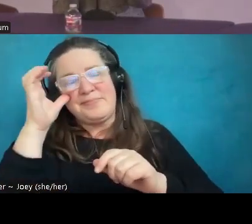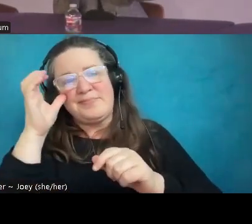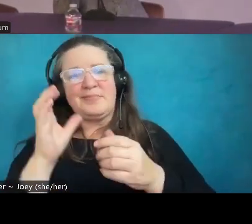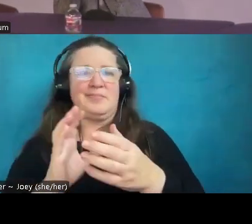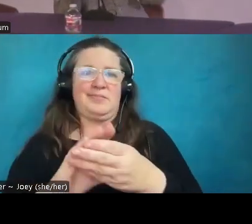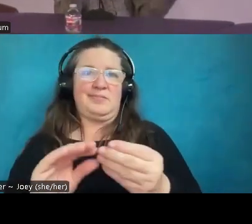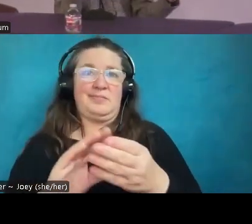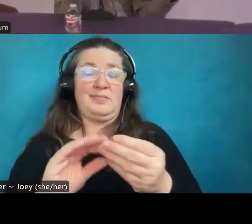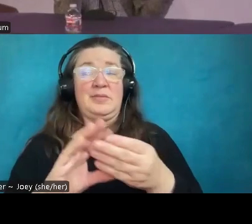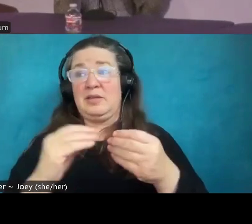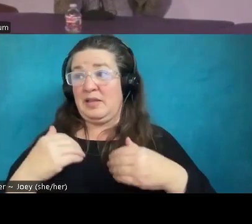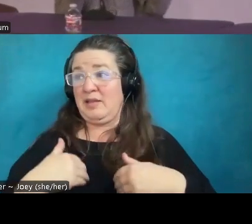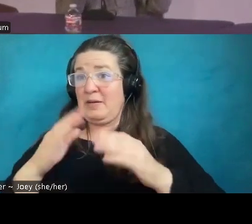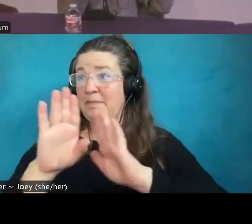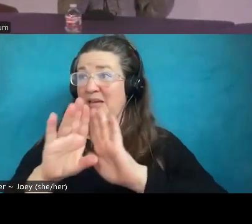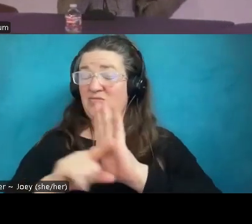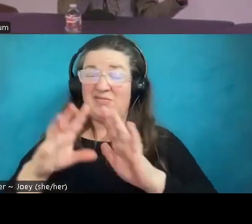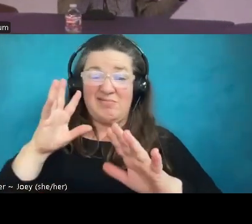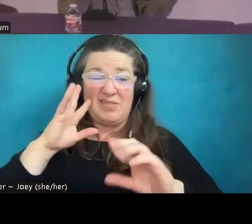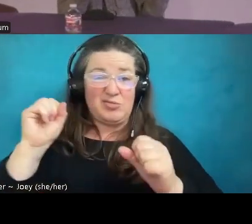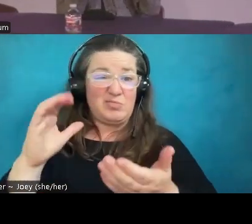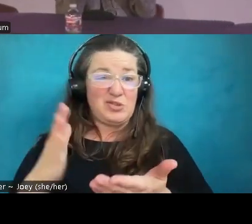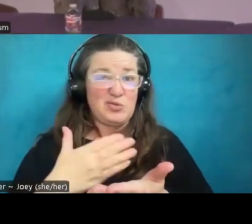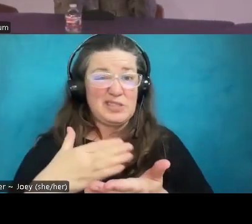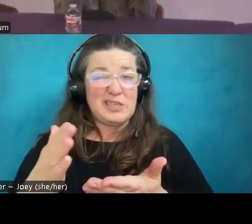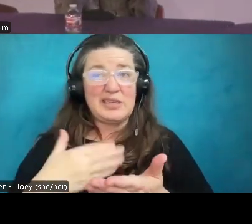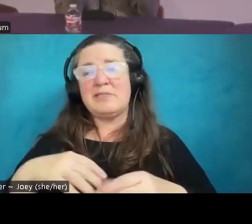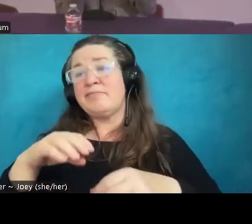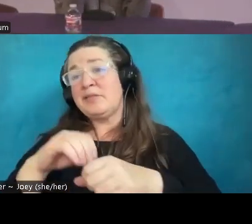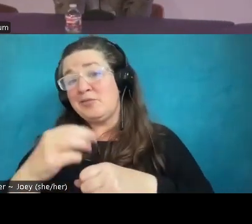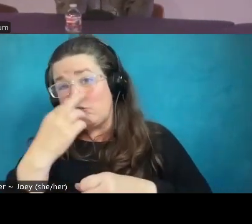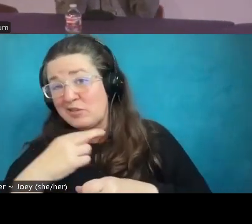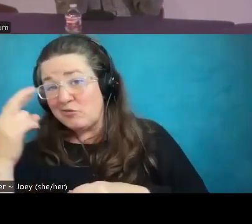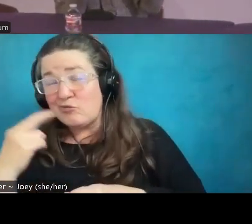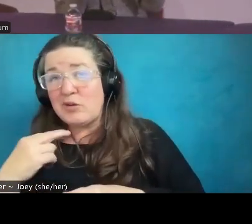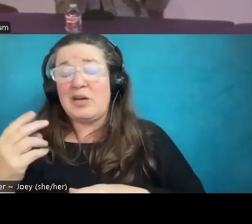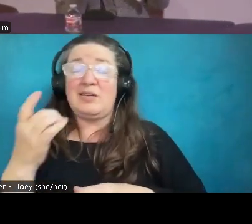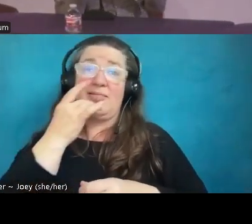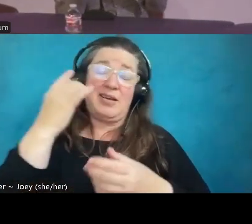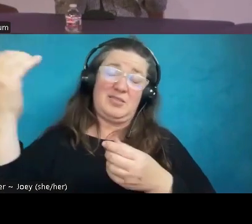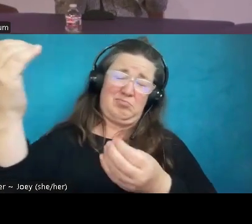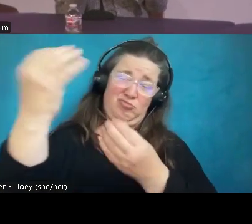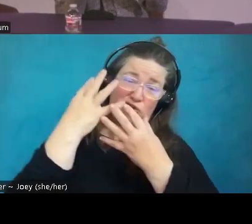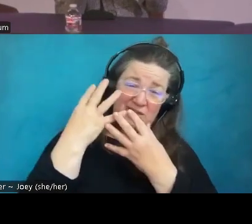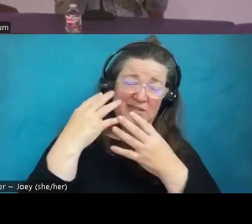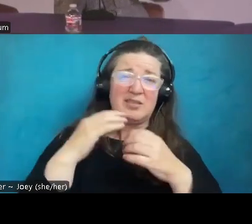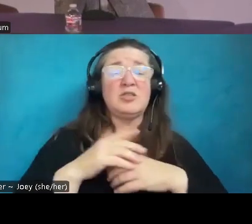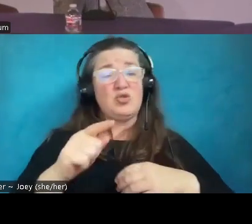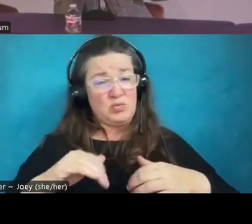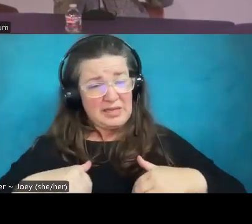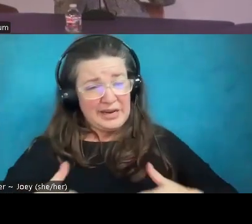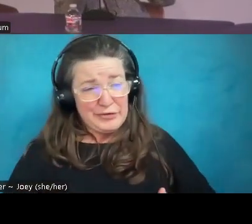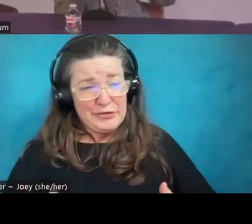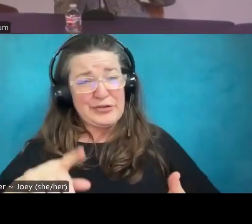loud music playing? Are you in a restaurant? There are bright lights. Are you fatigued? that's just something to consider is to terms of